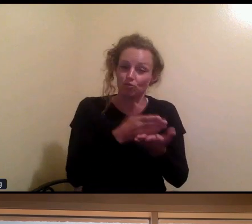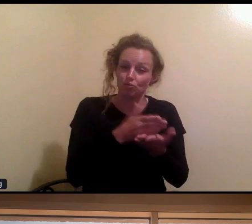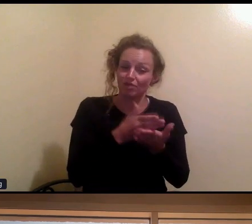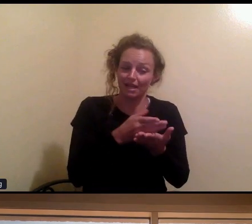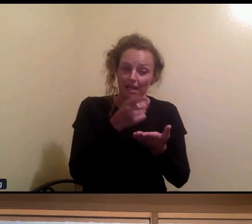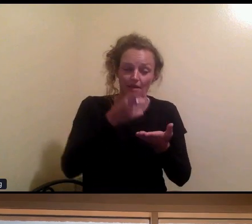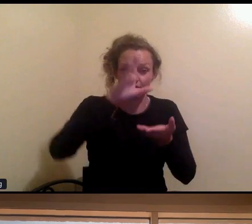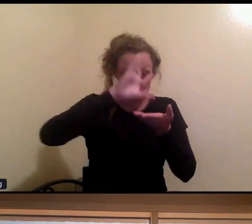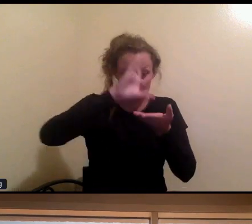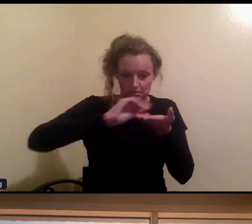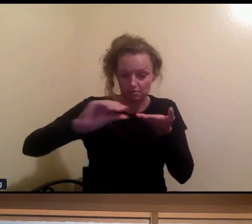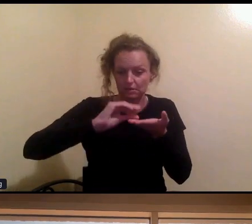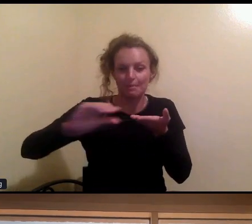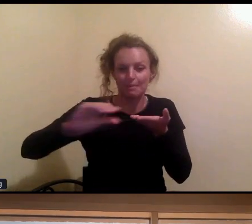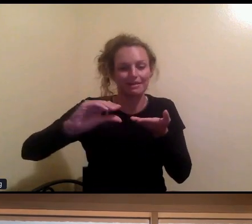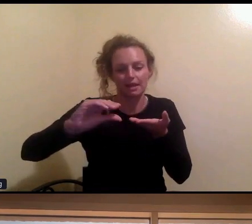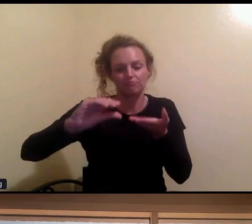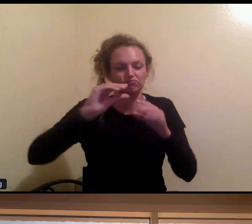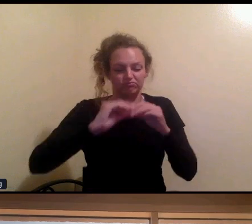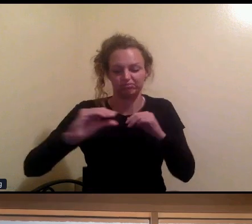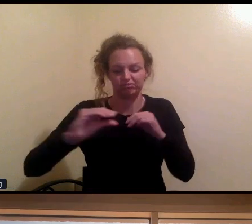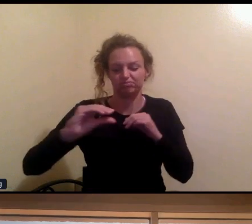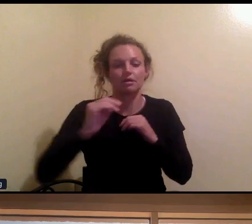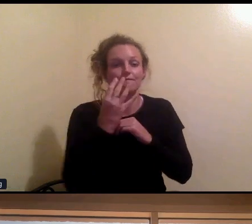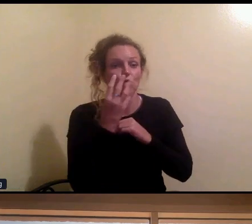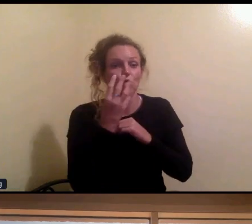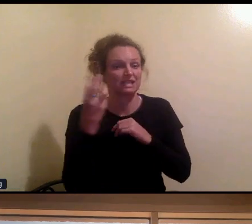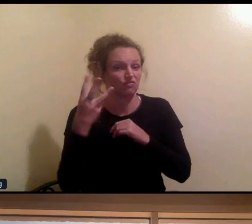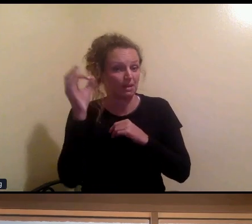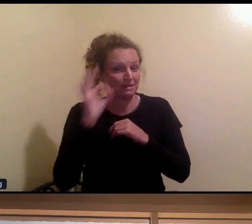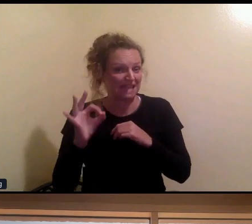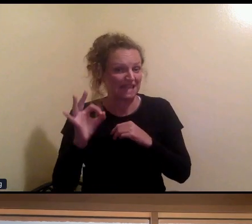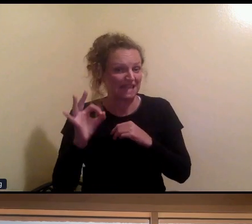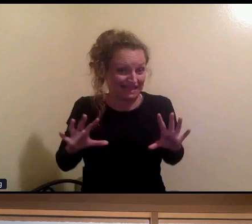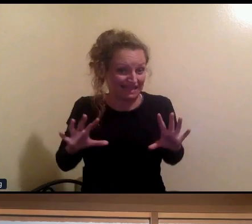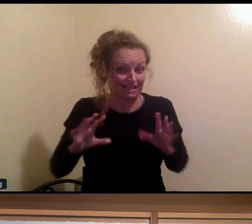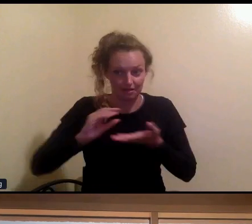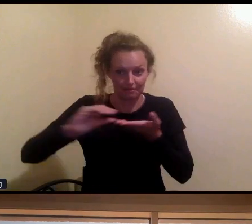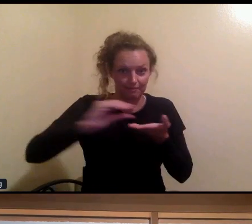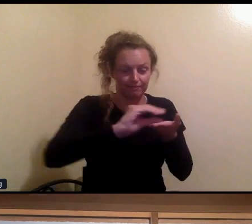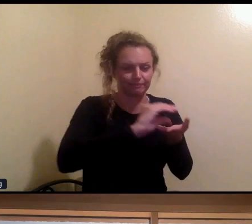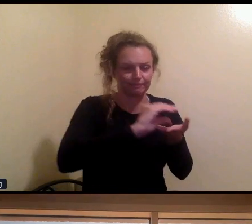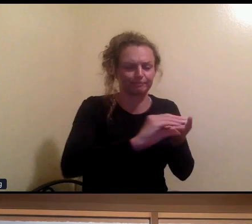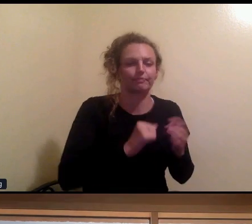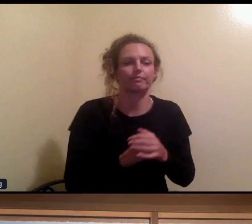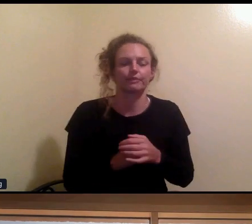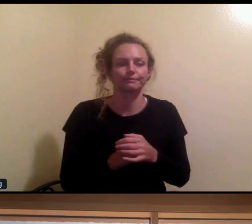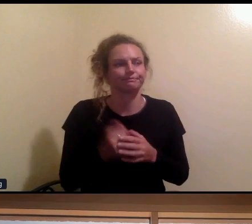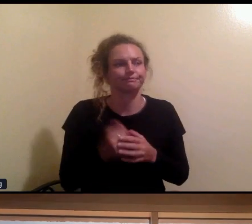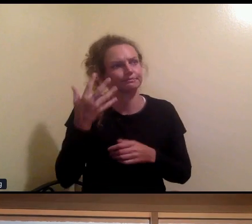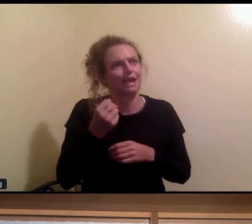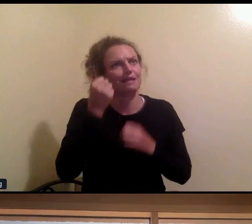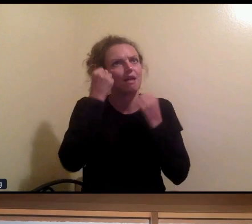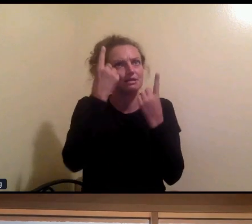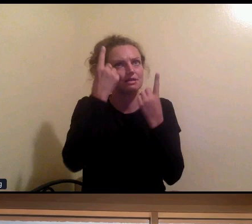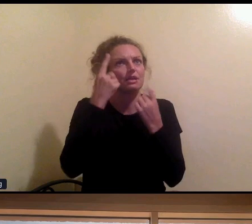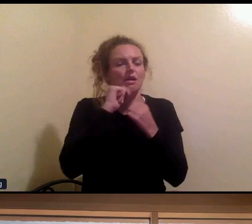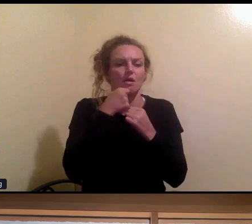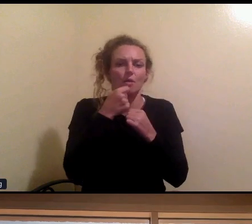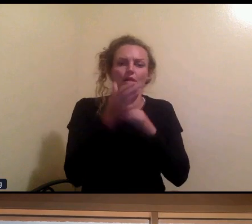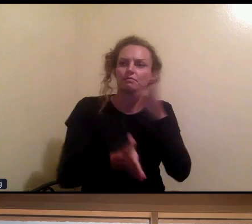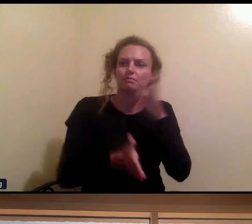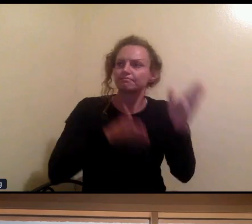So we have this idea. We're going to go travel around the world. We're going to experience food,